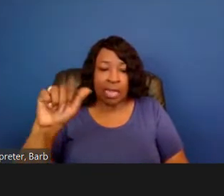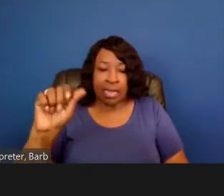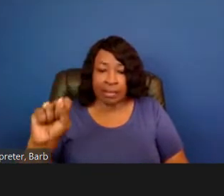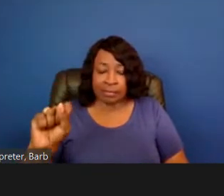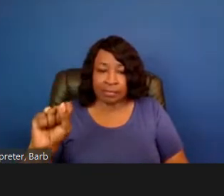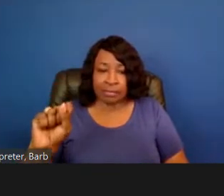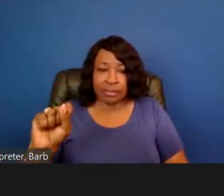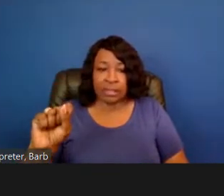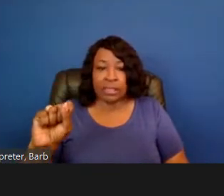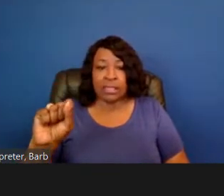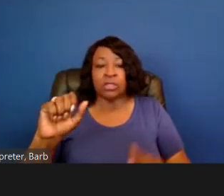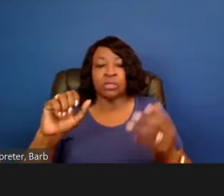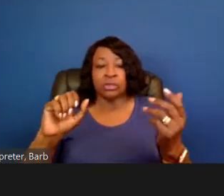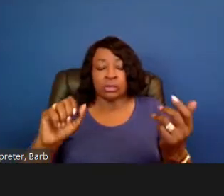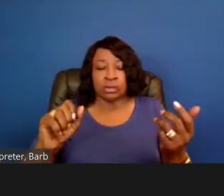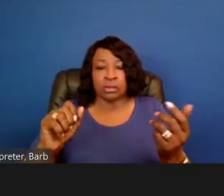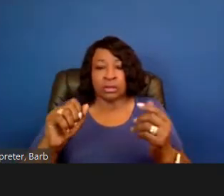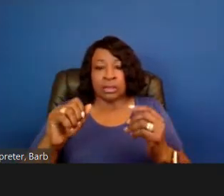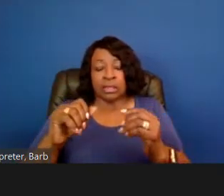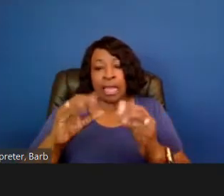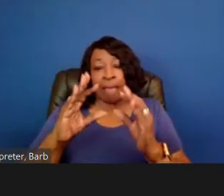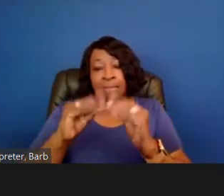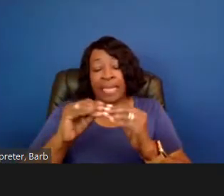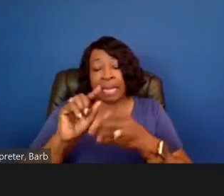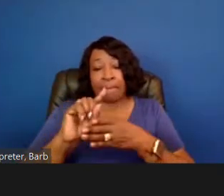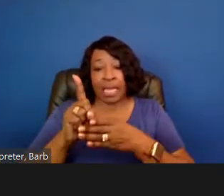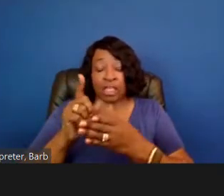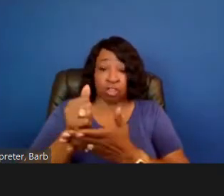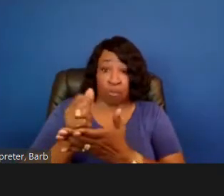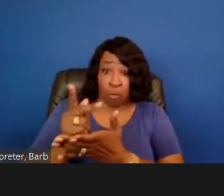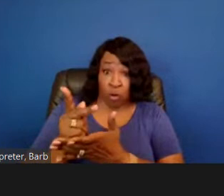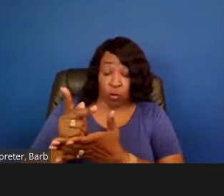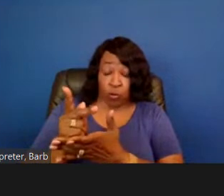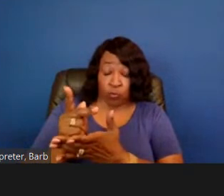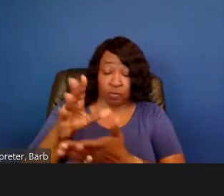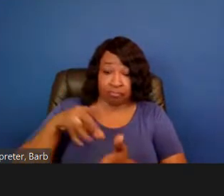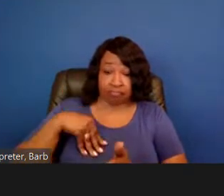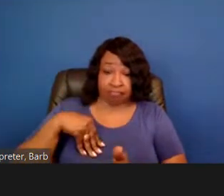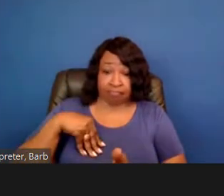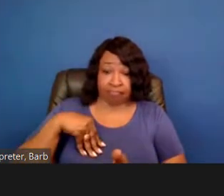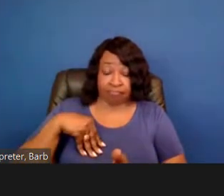All right, so meeting minutes are approved.